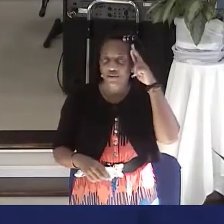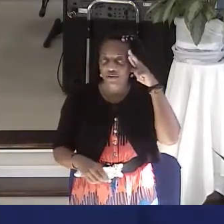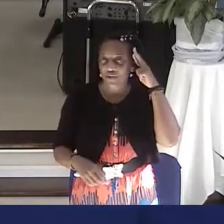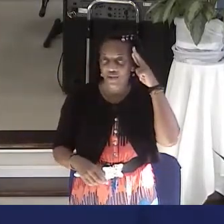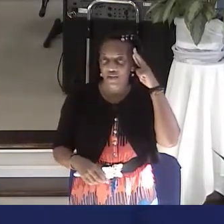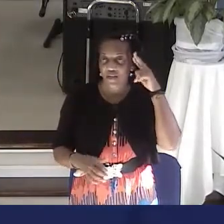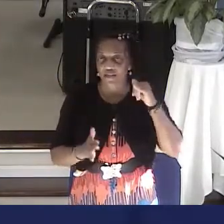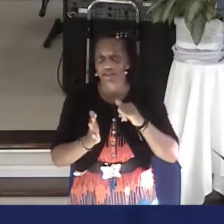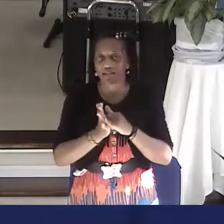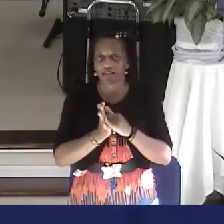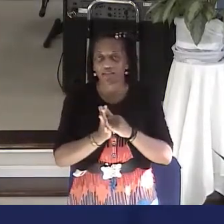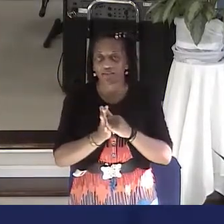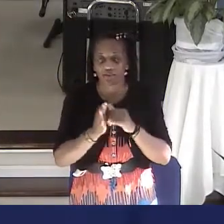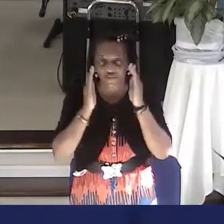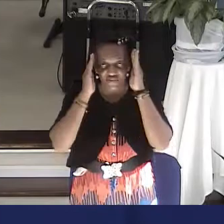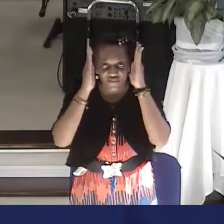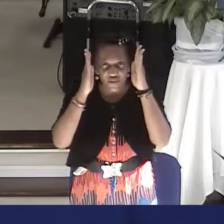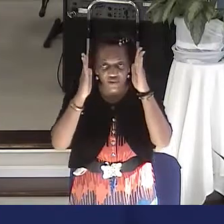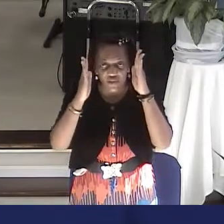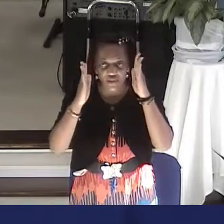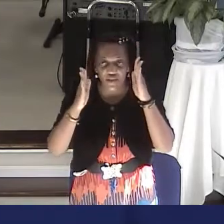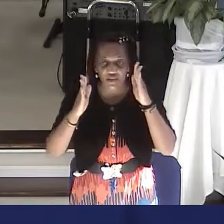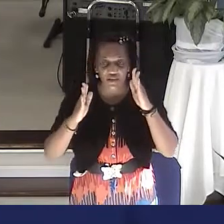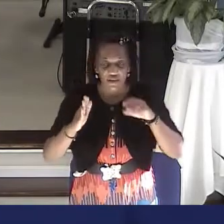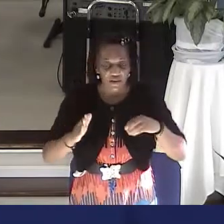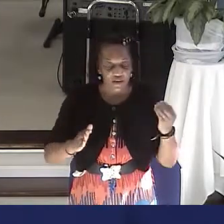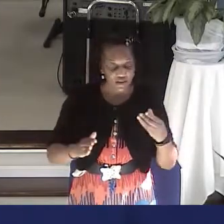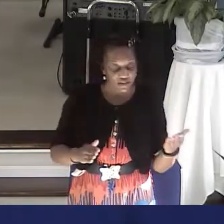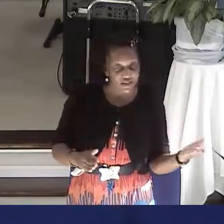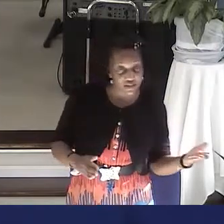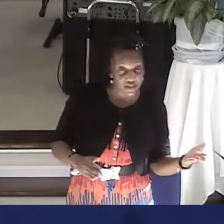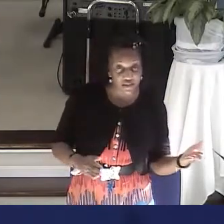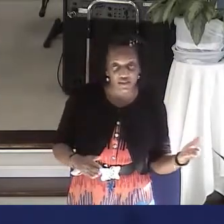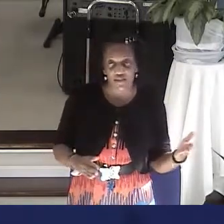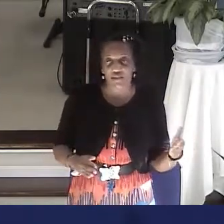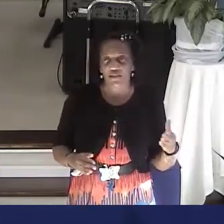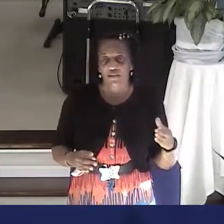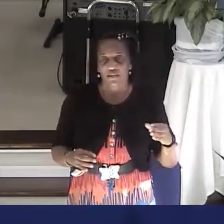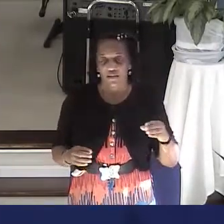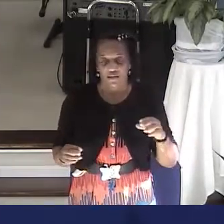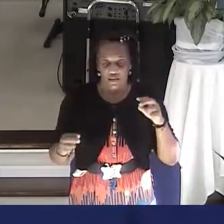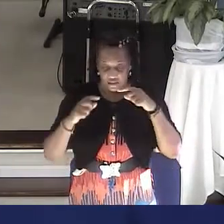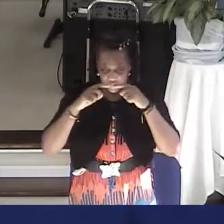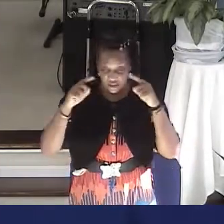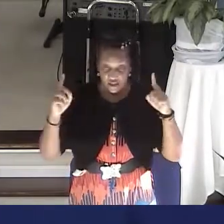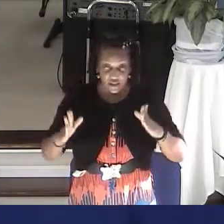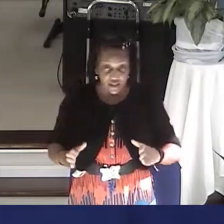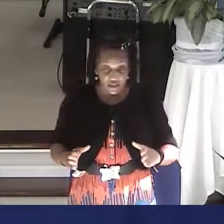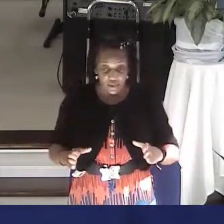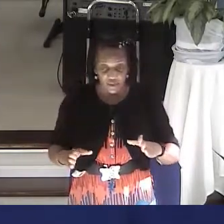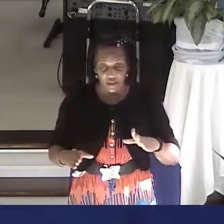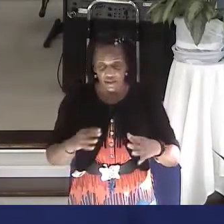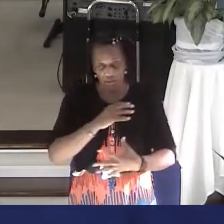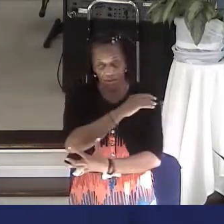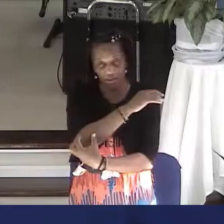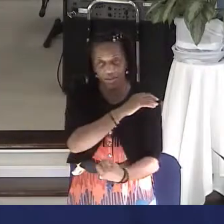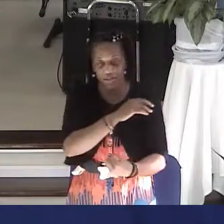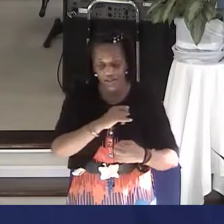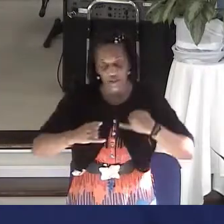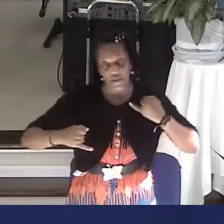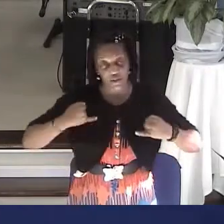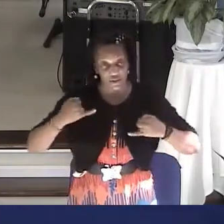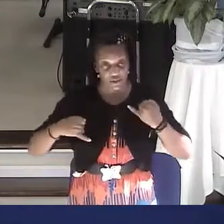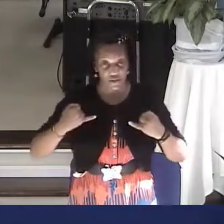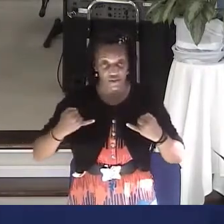your joy or will prevent you from getting to make a connection. You know, I was so excited the first time I